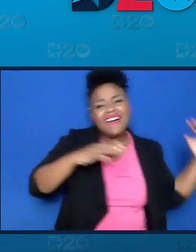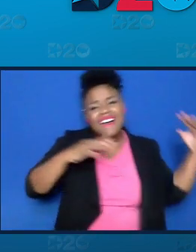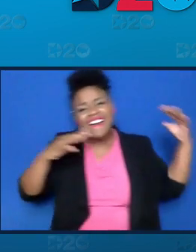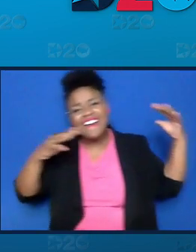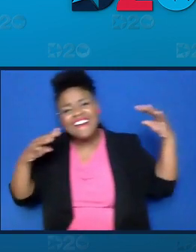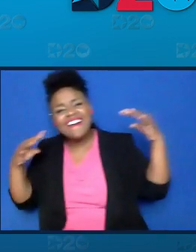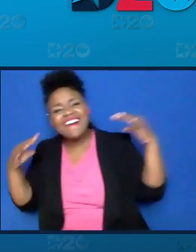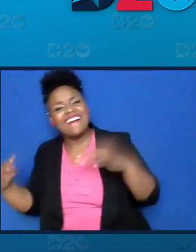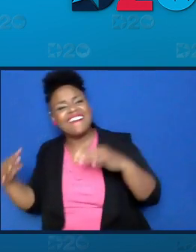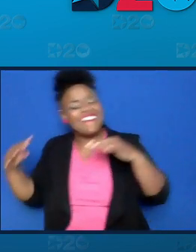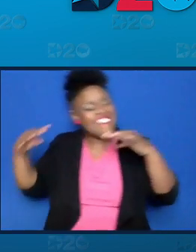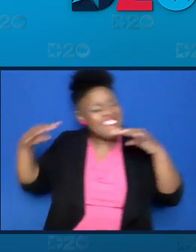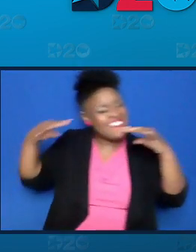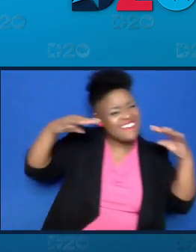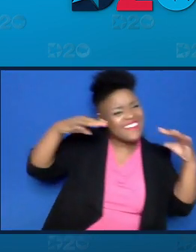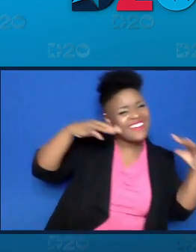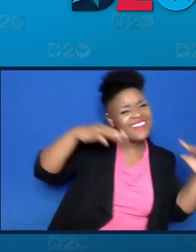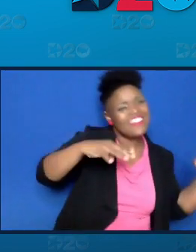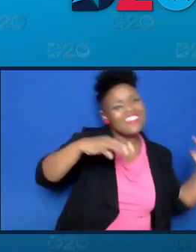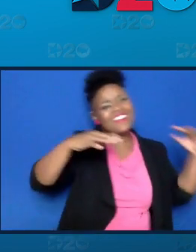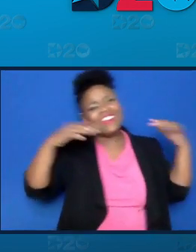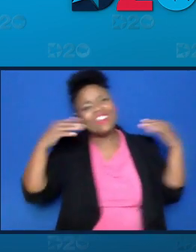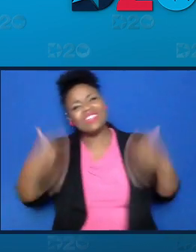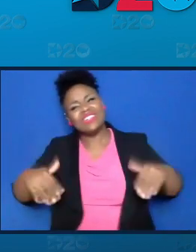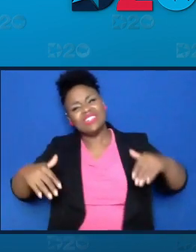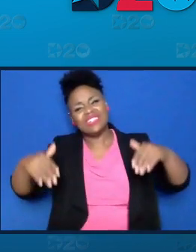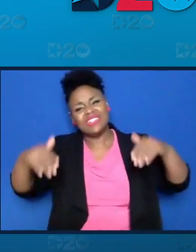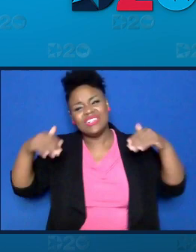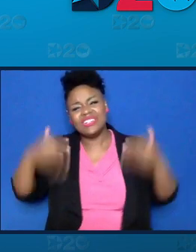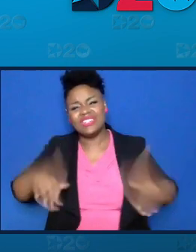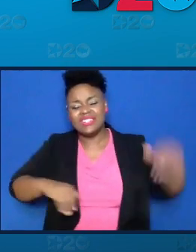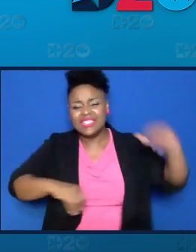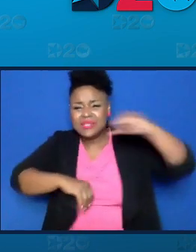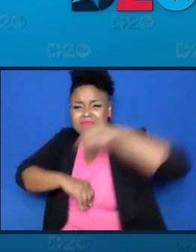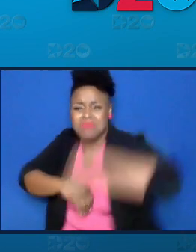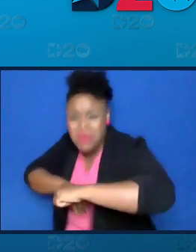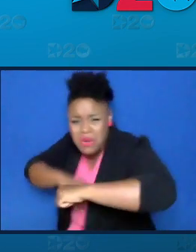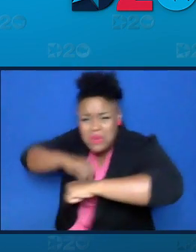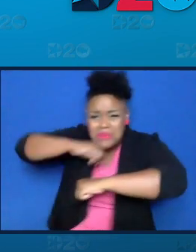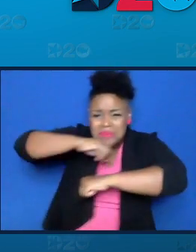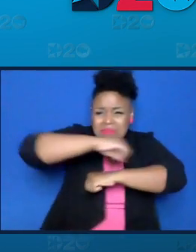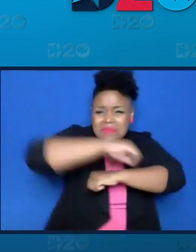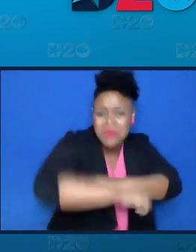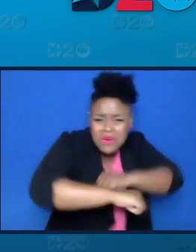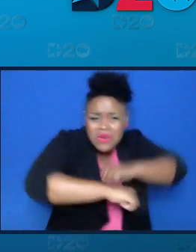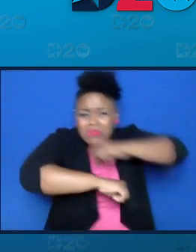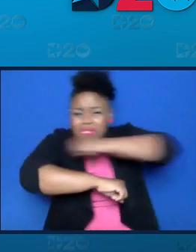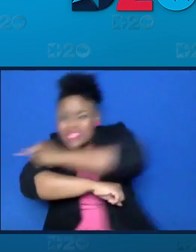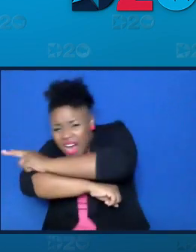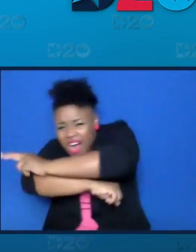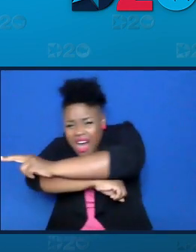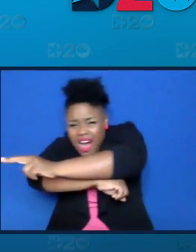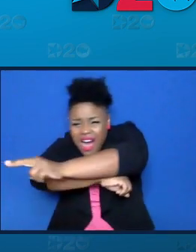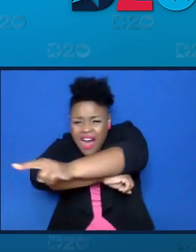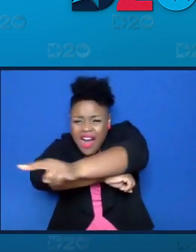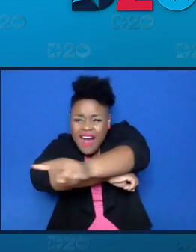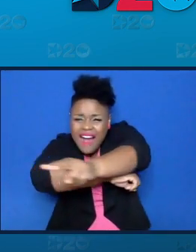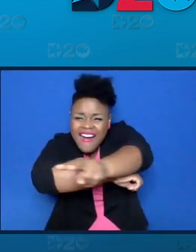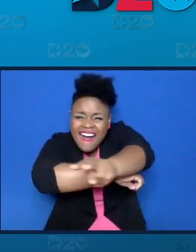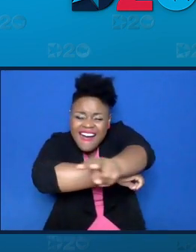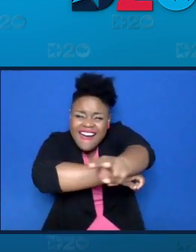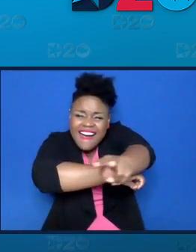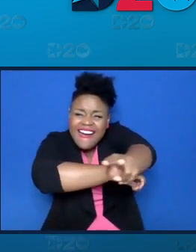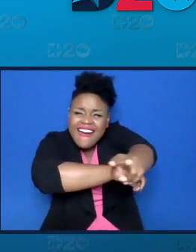perilous fight, o'er the ramparts we've watched, were so